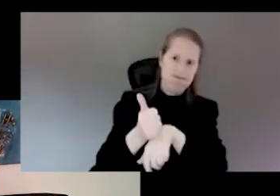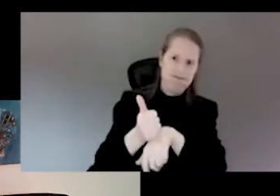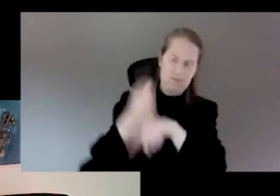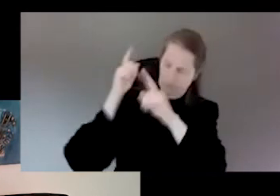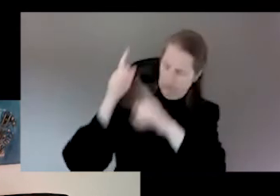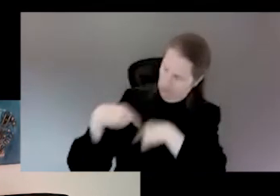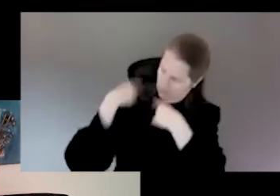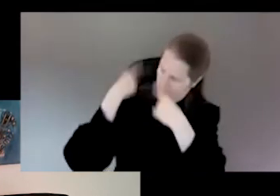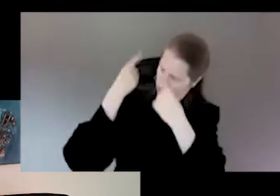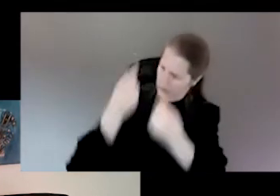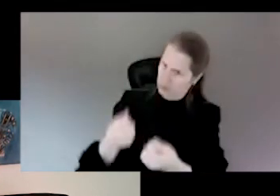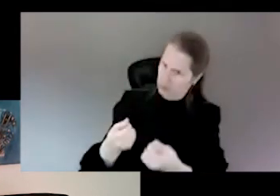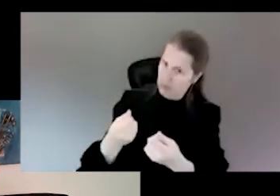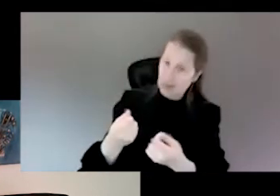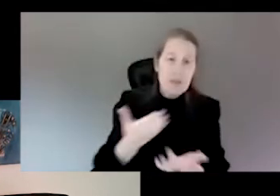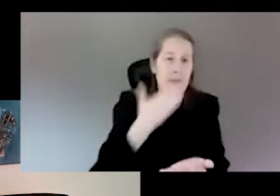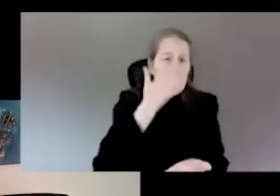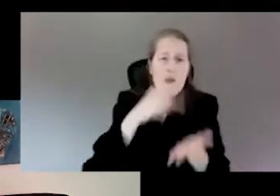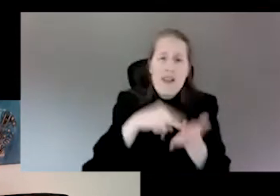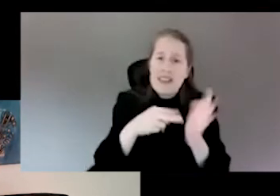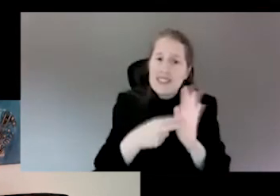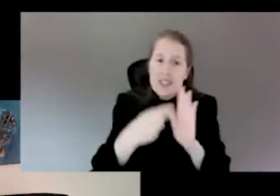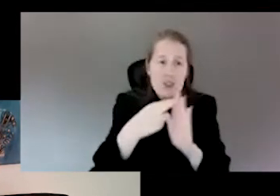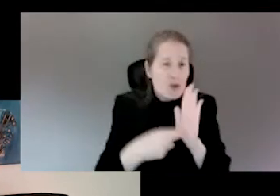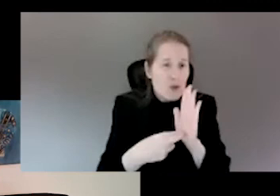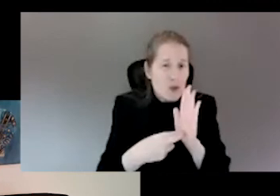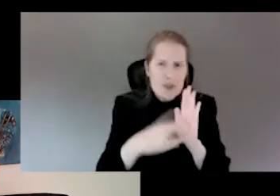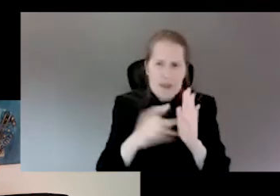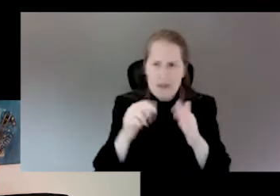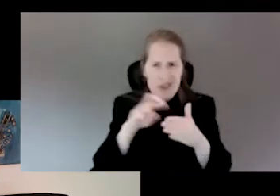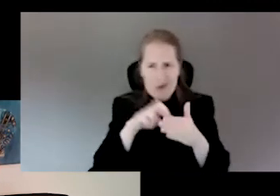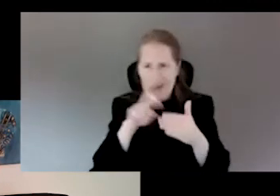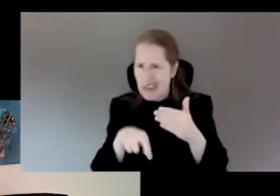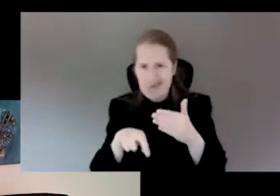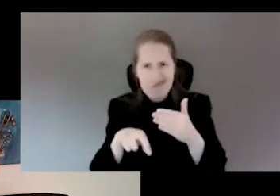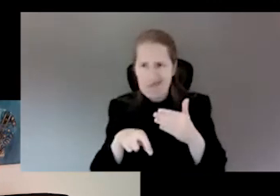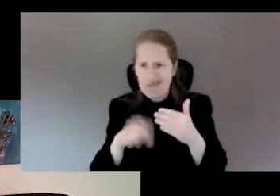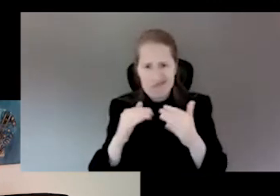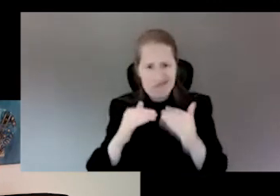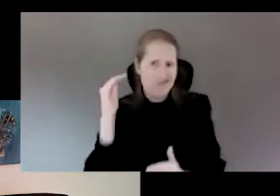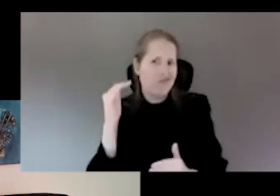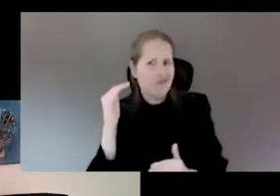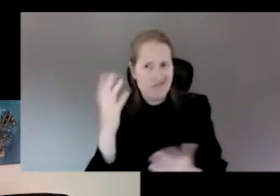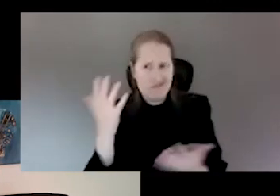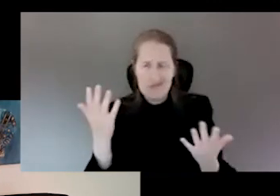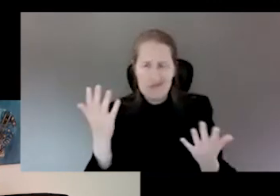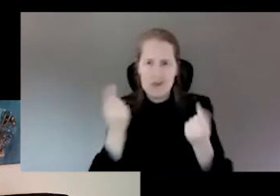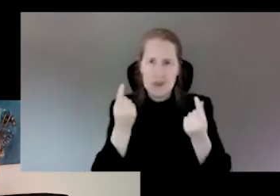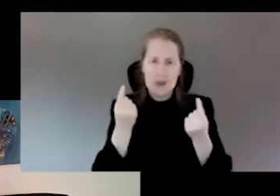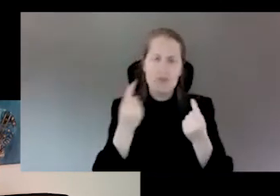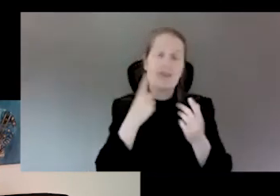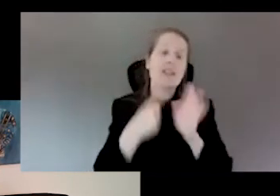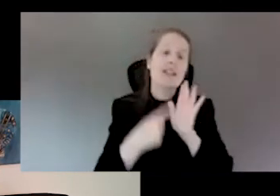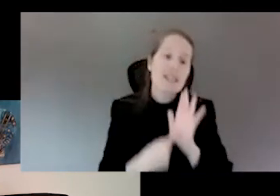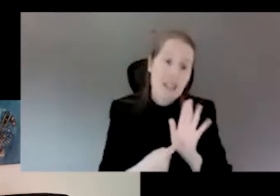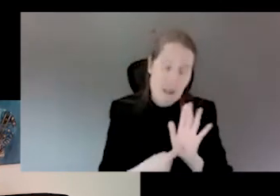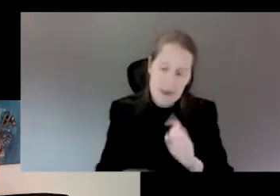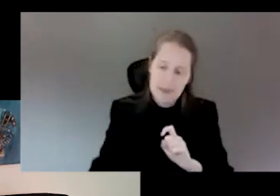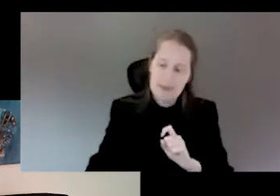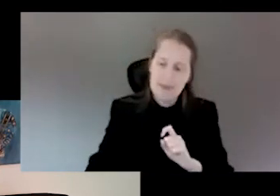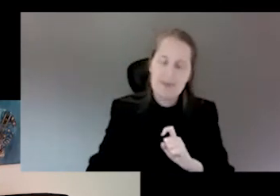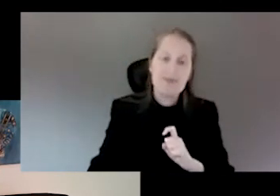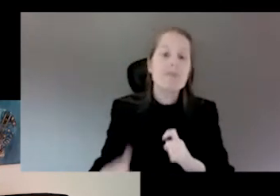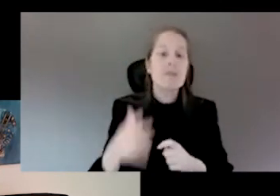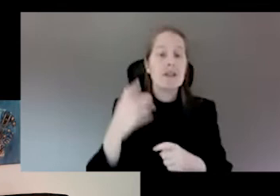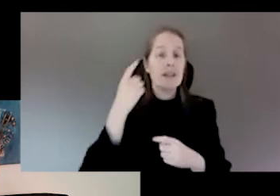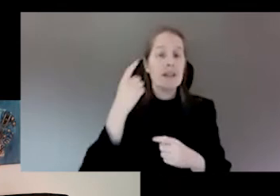on well-intentioned rules that have created inequity. And one example has been even in our own mental health clinic,